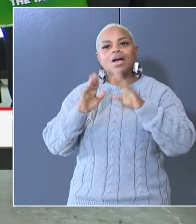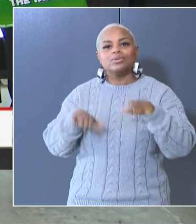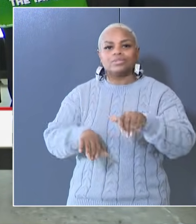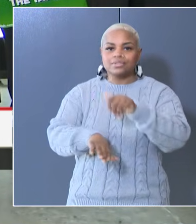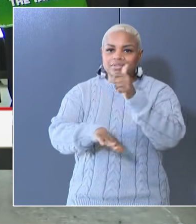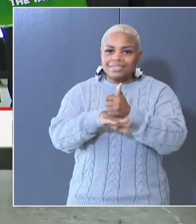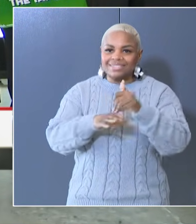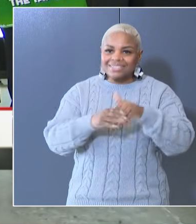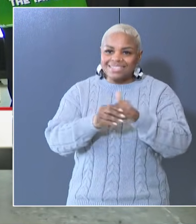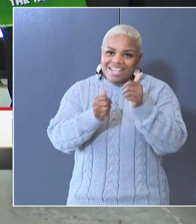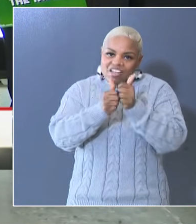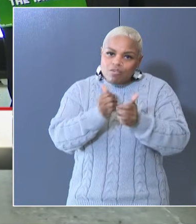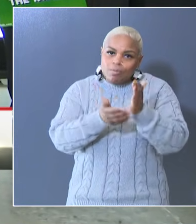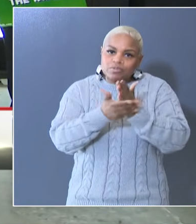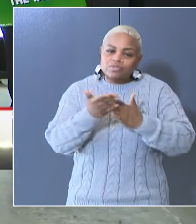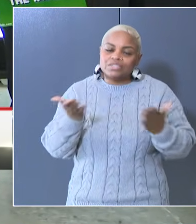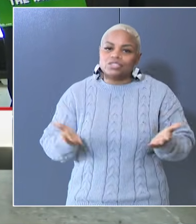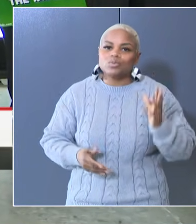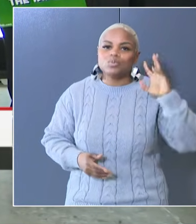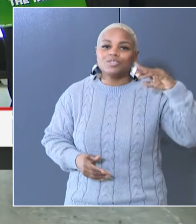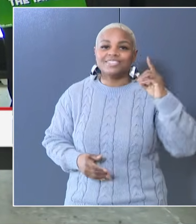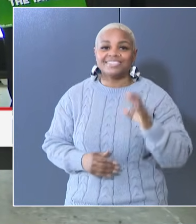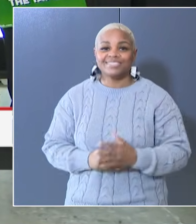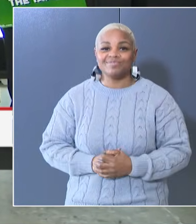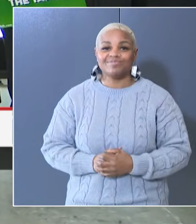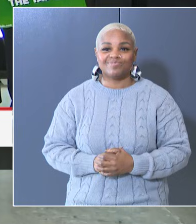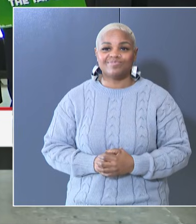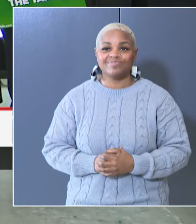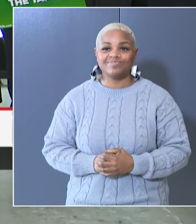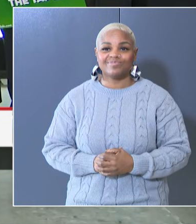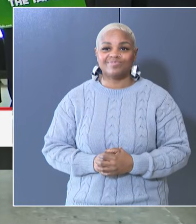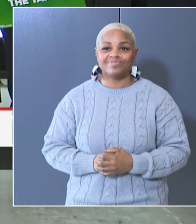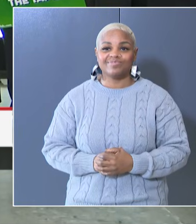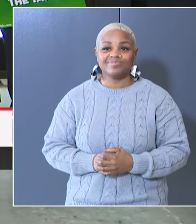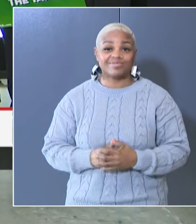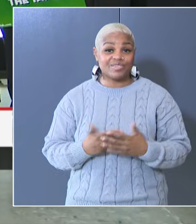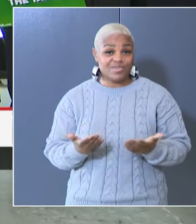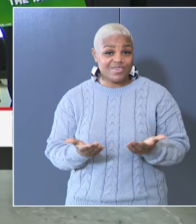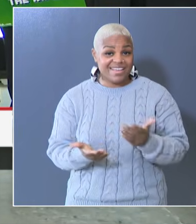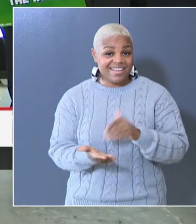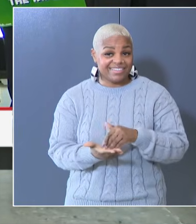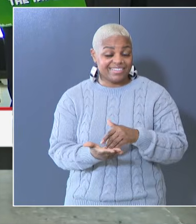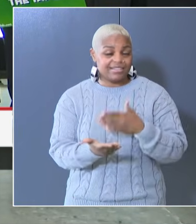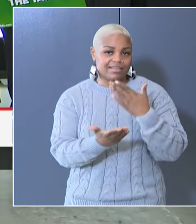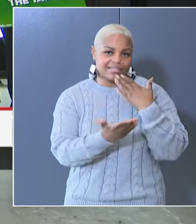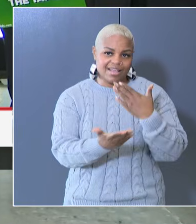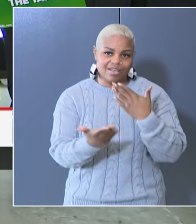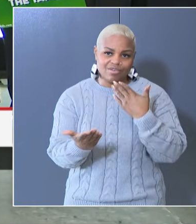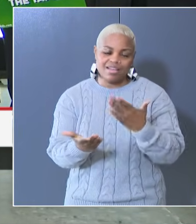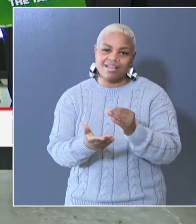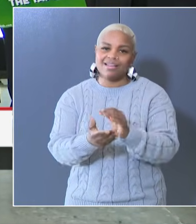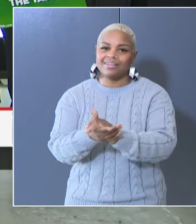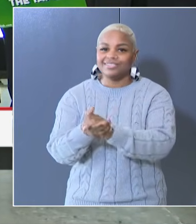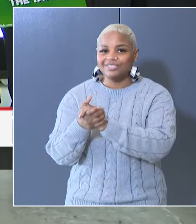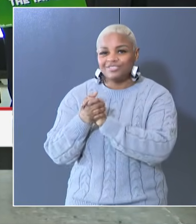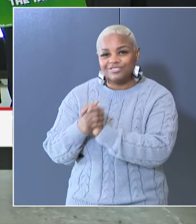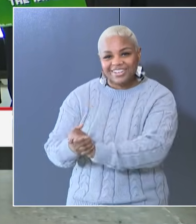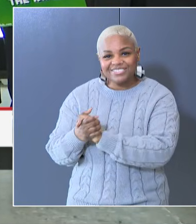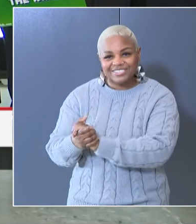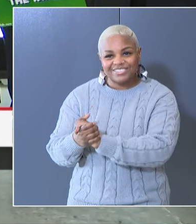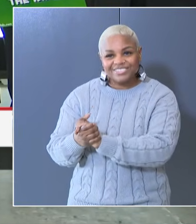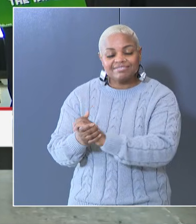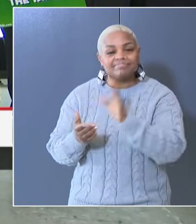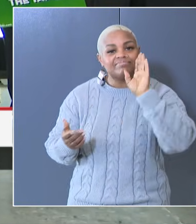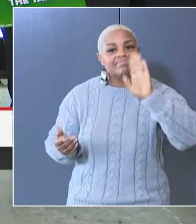part of Washington, D.C. So again, thank you and congratulations. I know we have